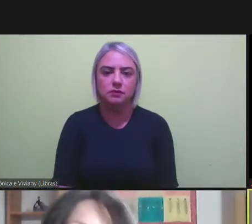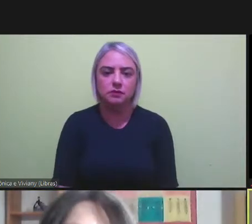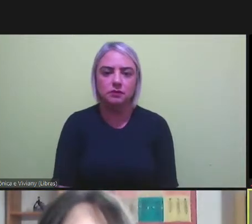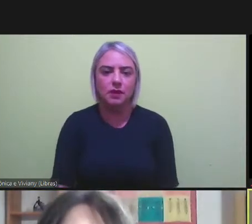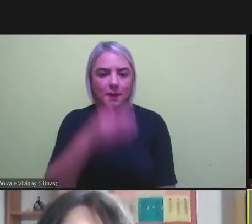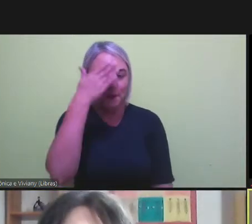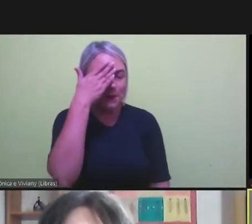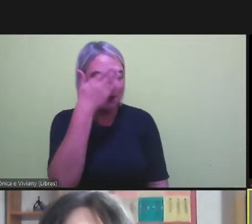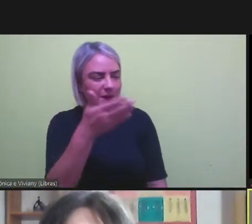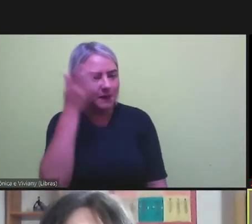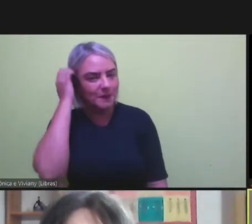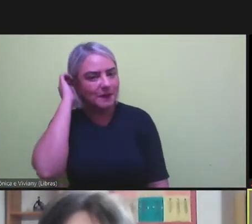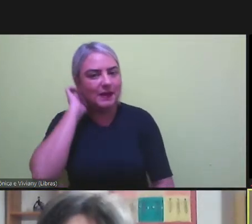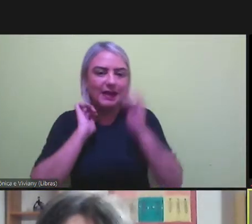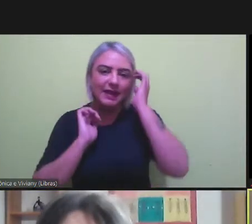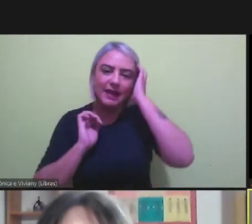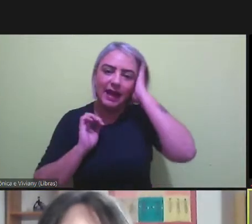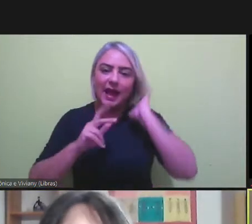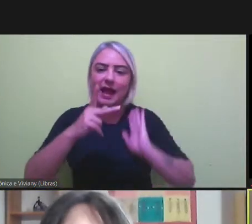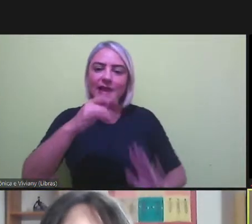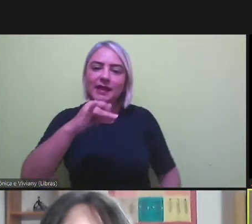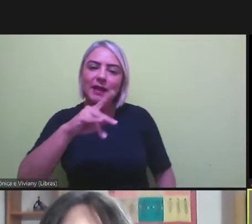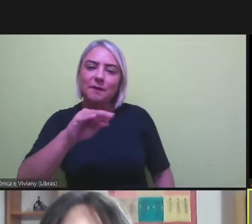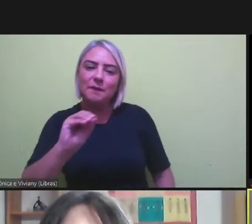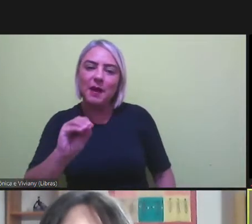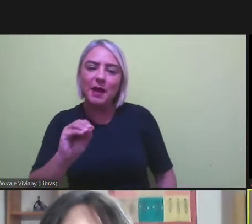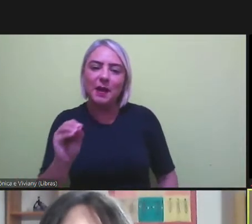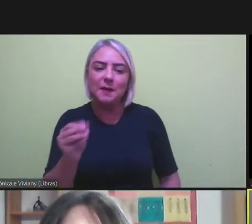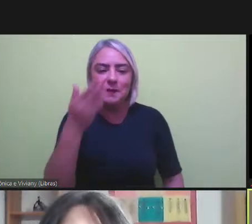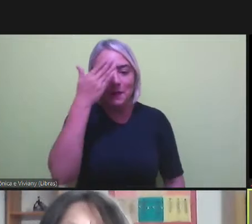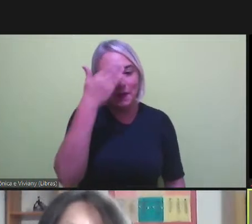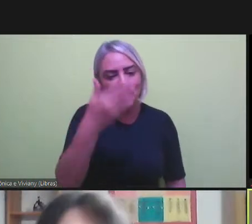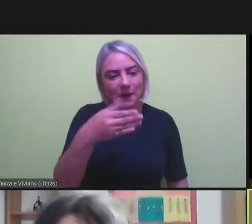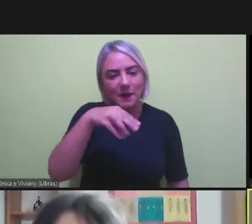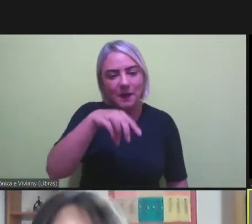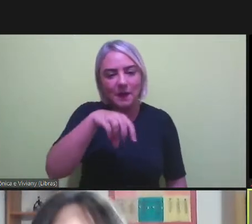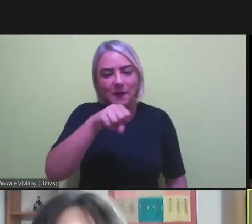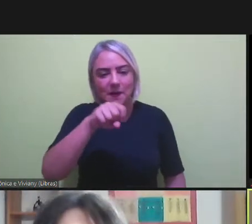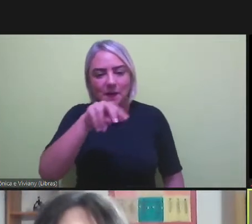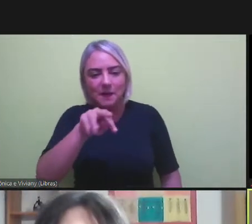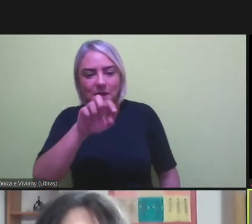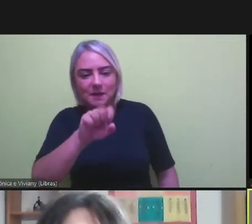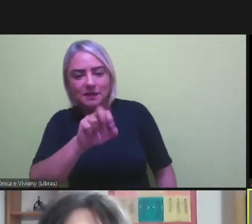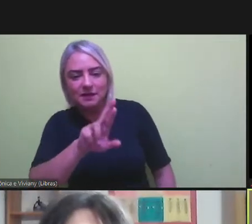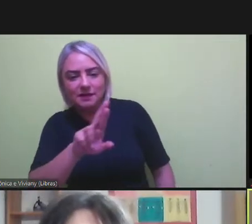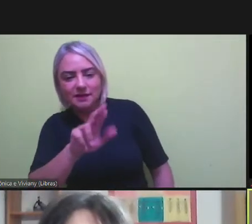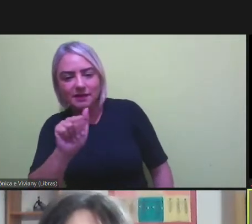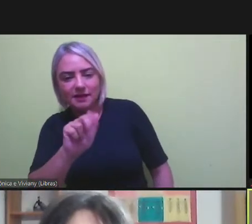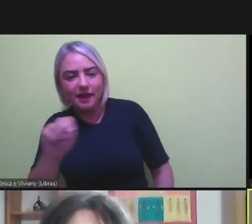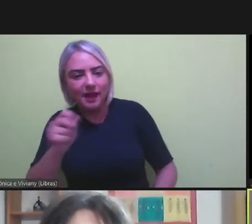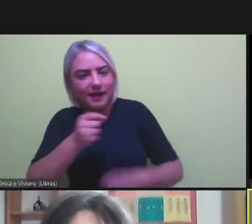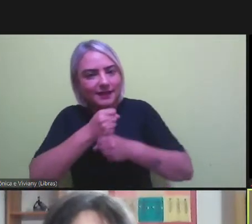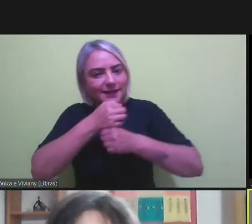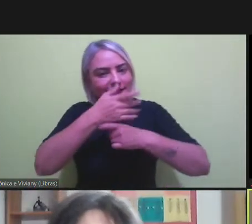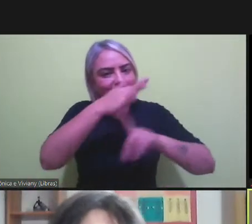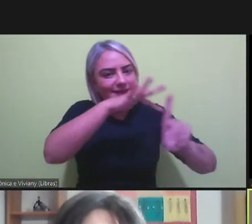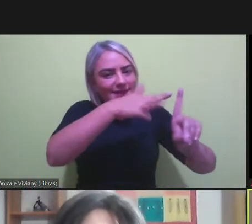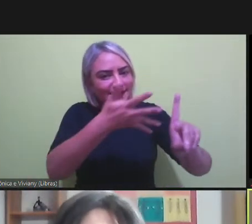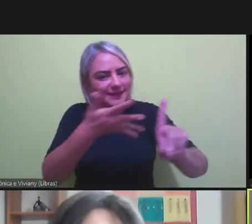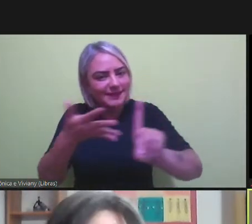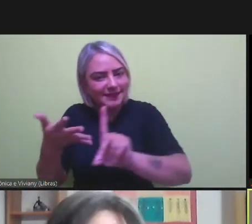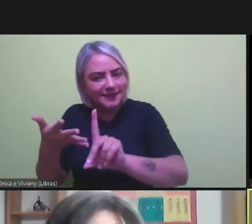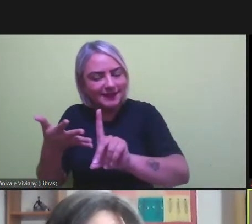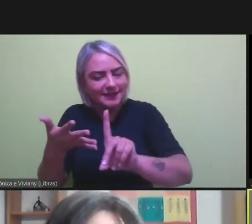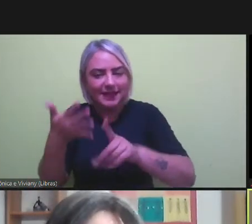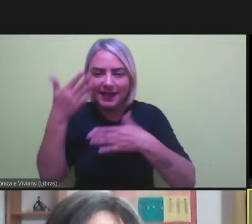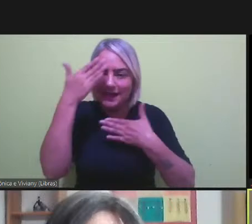Muito obrigada. Thank you very much, Pablo. Thank you very much, Montserrat. We had many